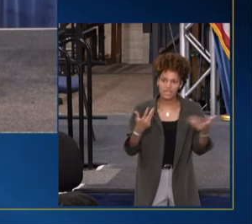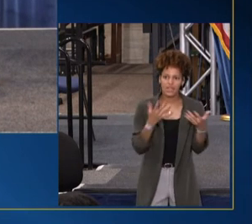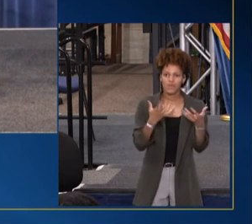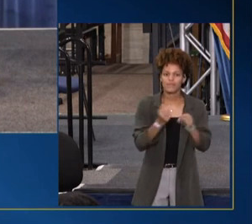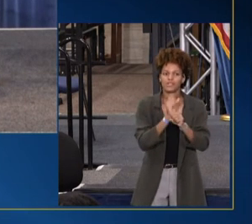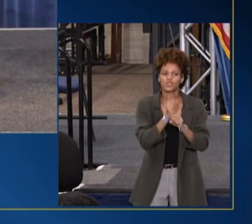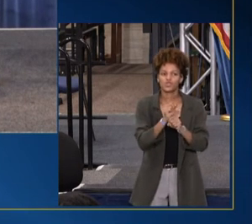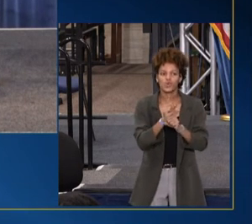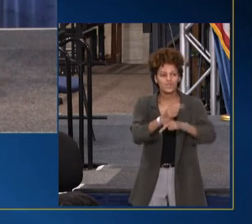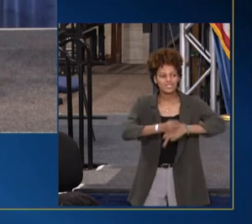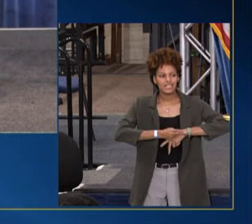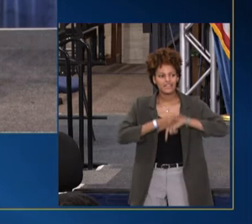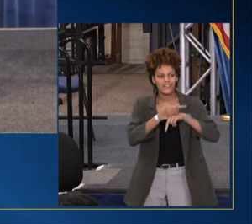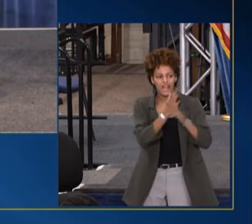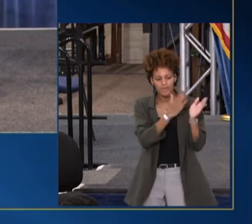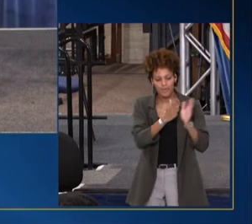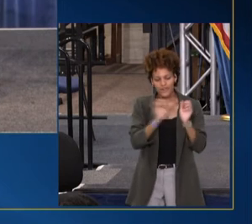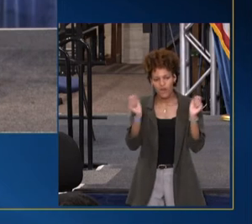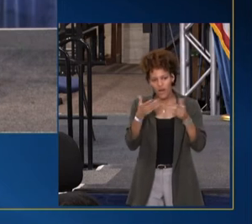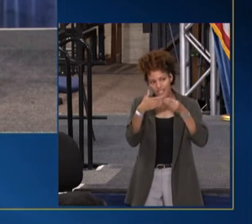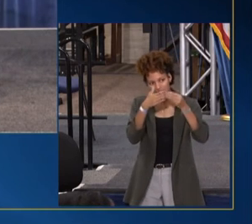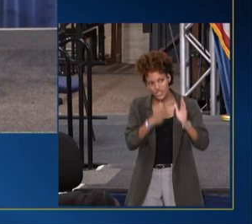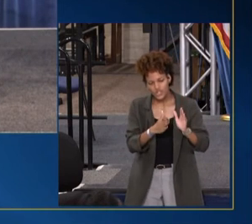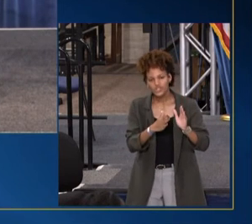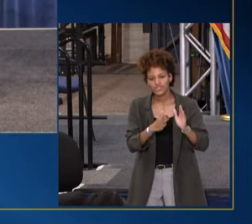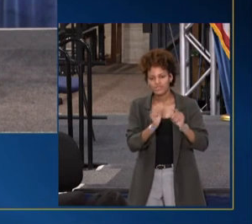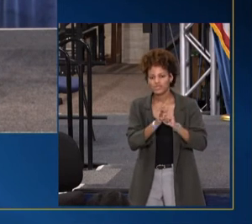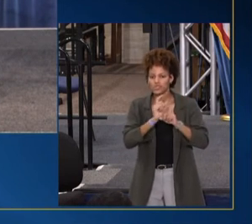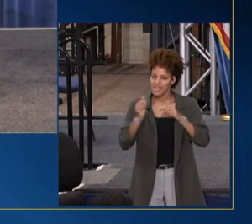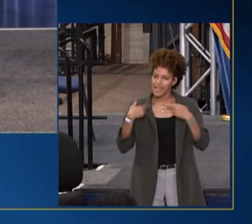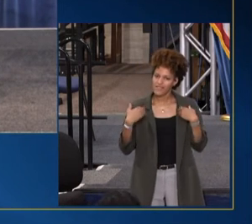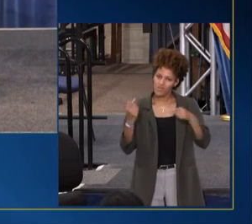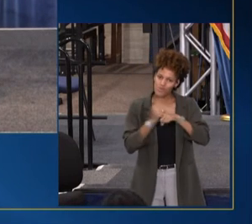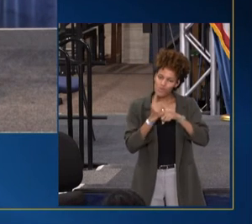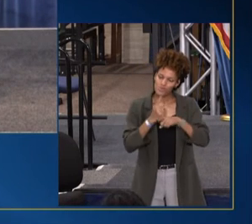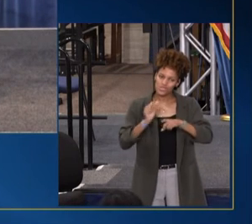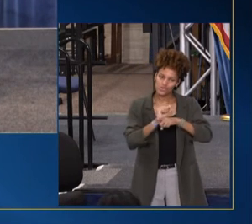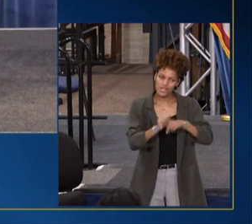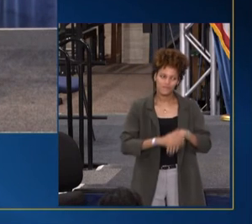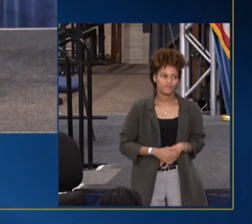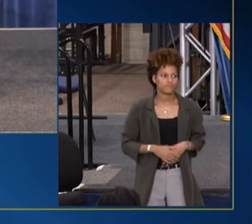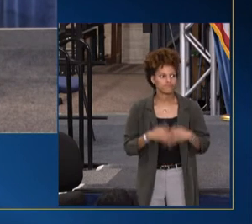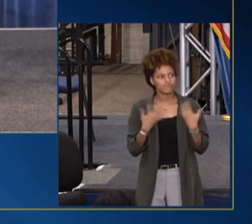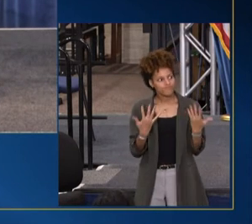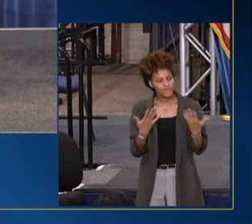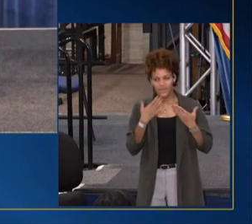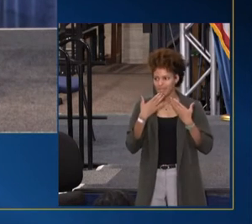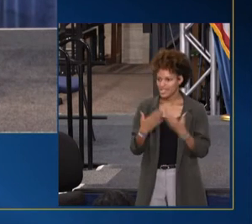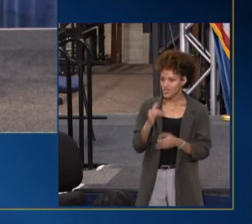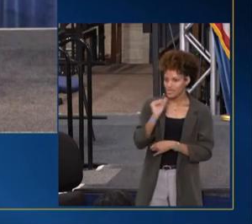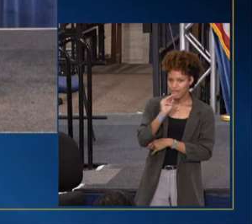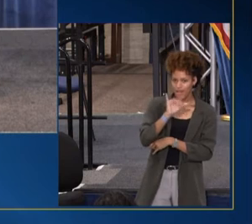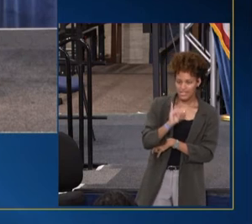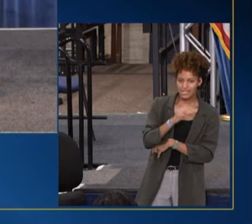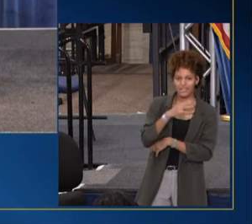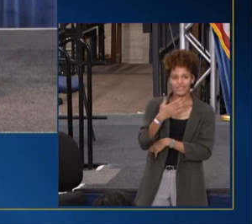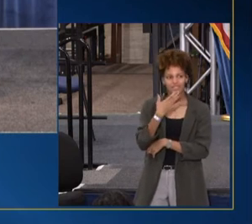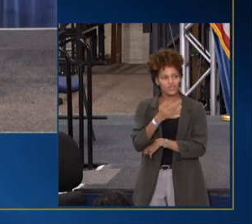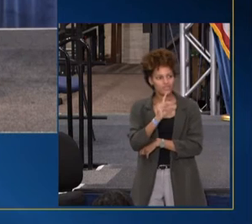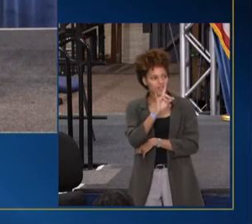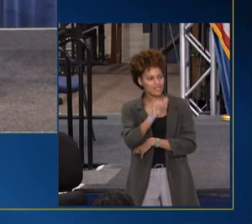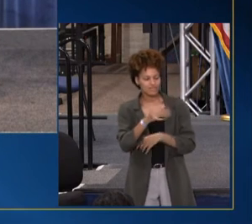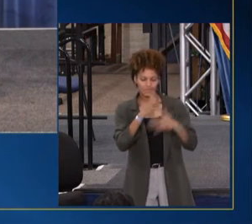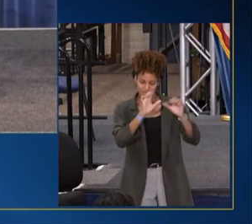that we're taking care and preparing all of our leaders. Well, thank you, Imani. Thank you, Kelly. That was absolutely great.